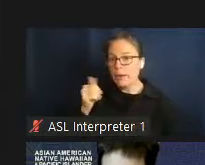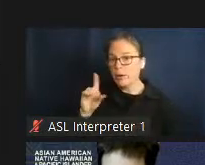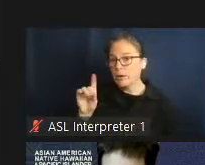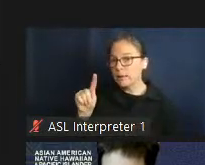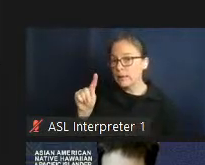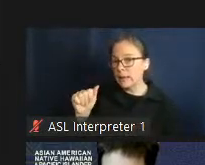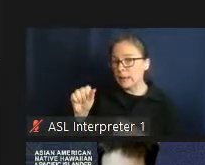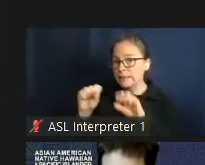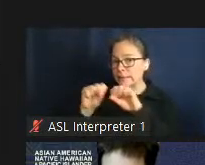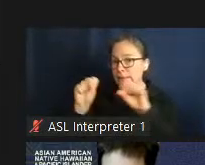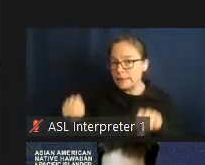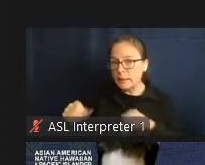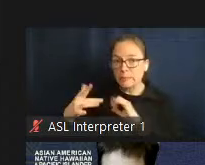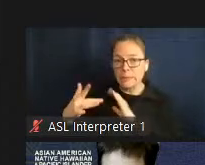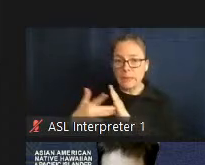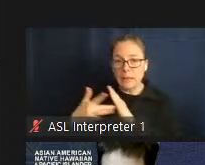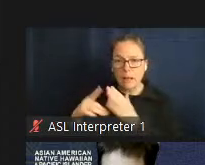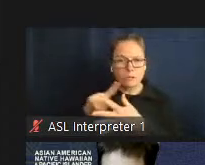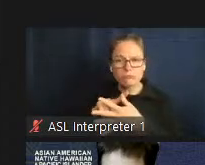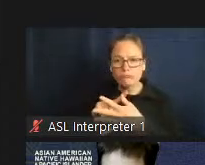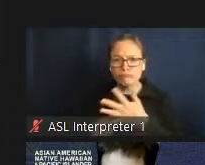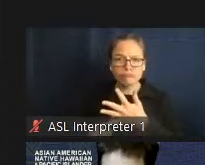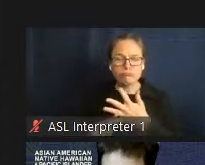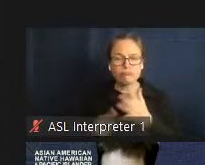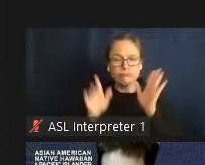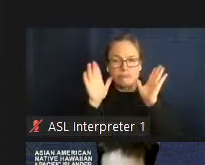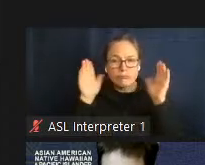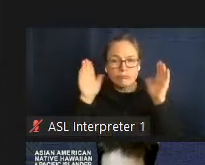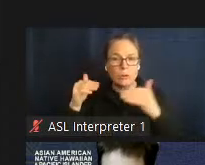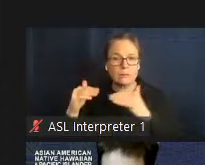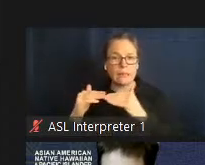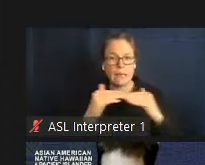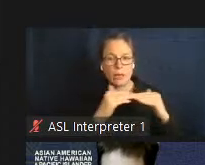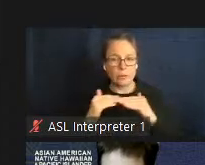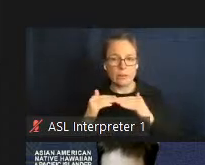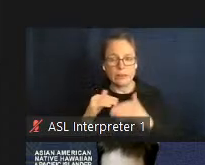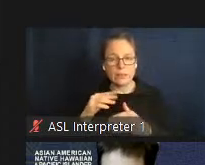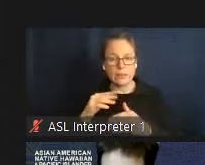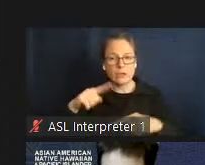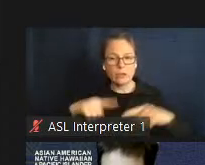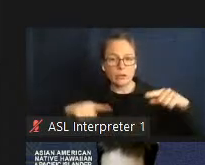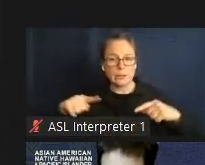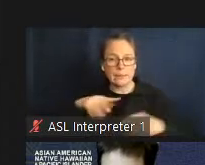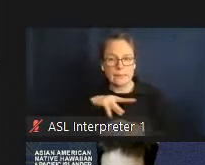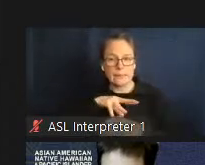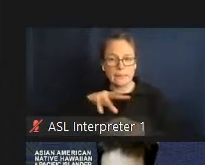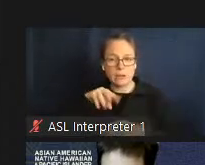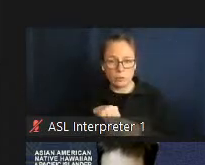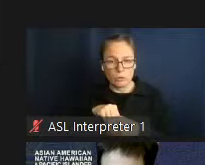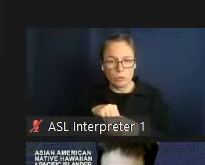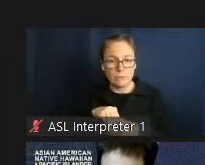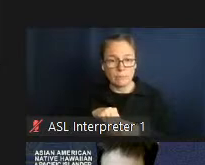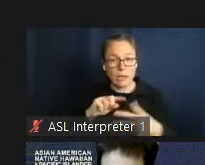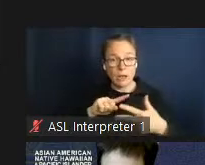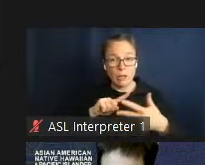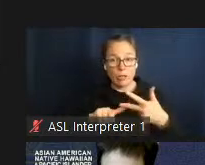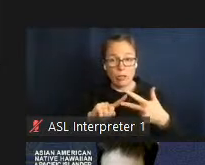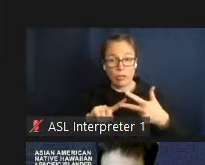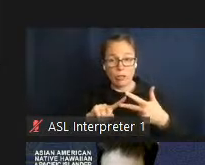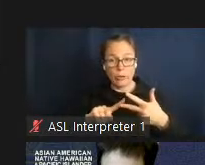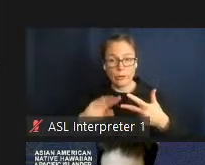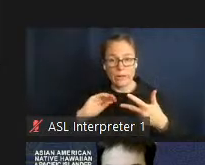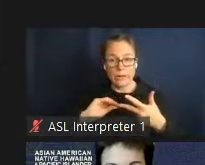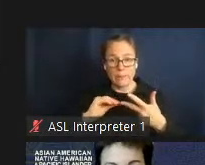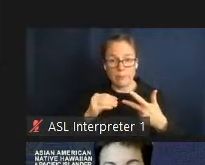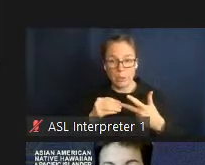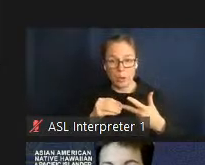systems, et cetera, focused on equity, diversity, and inclusion. And then the third number that I want to share is